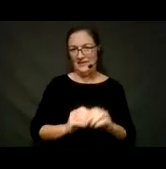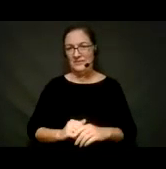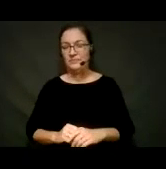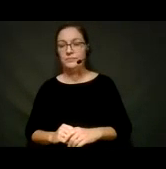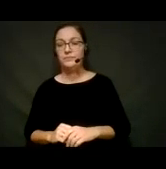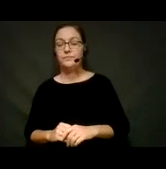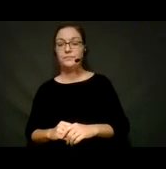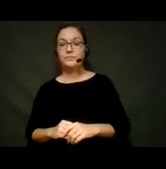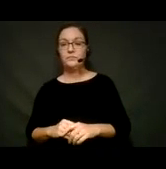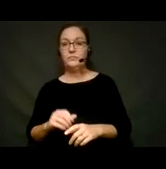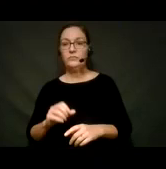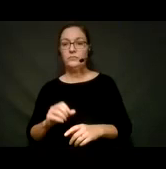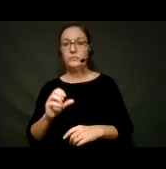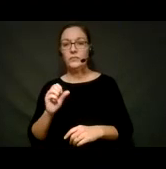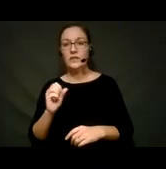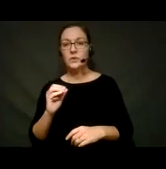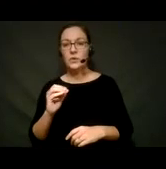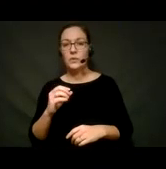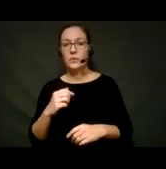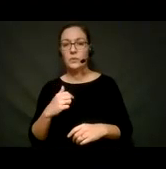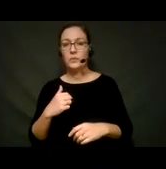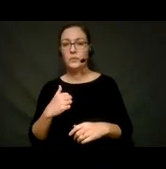So I just want to